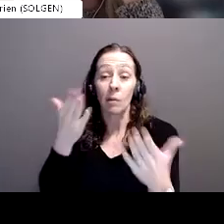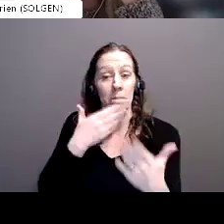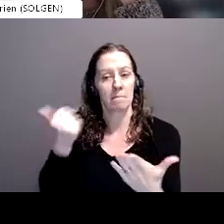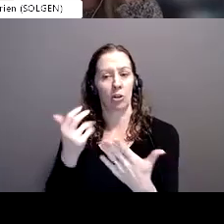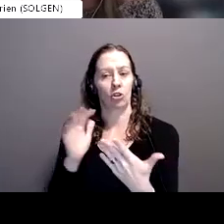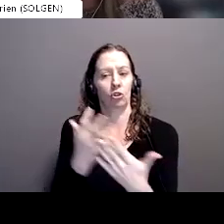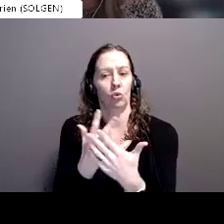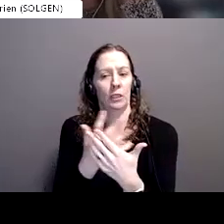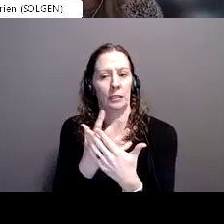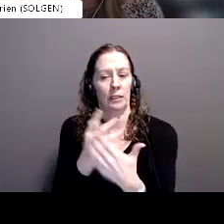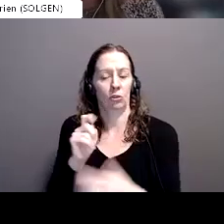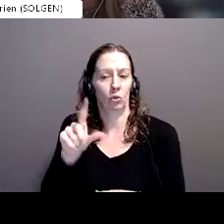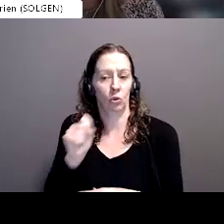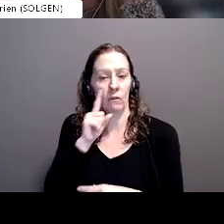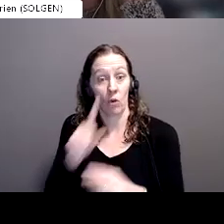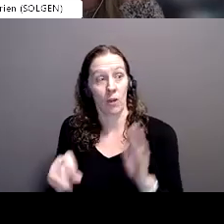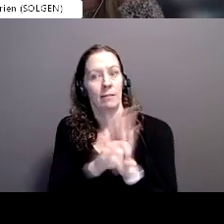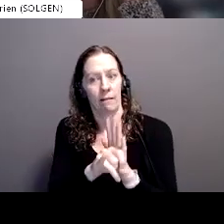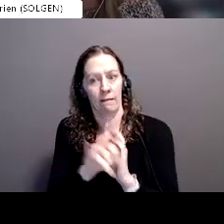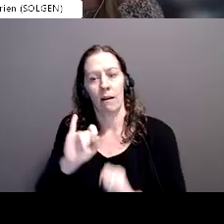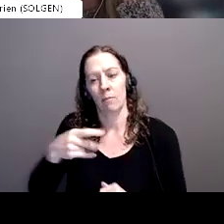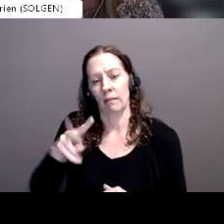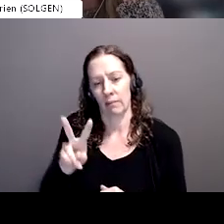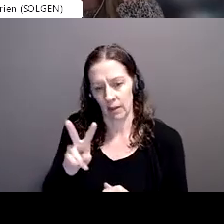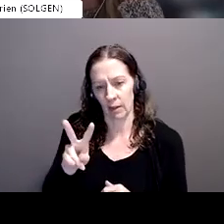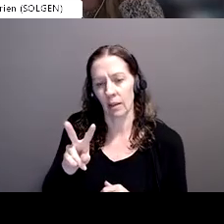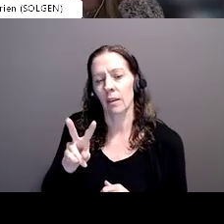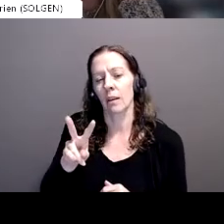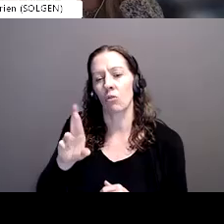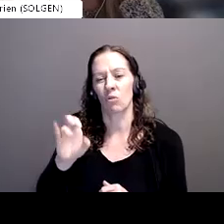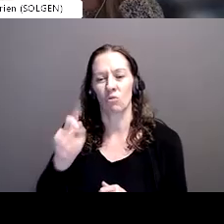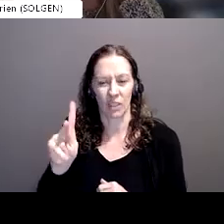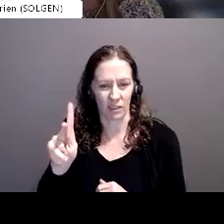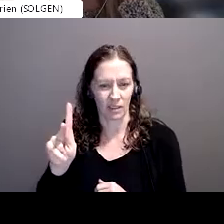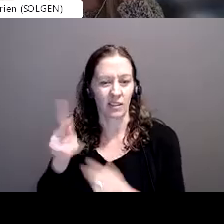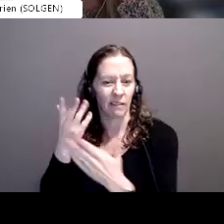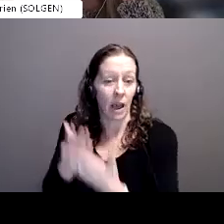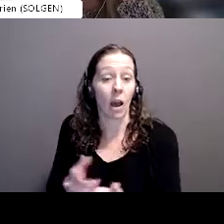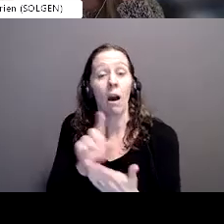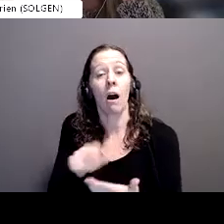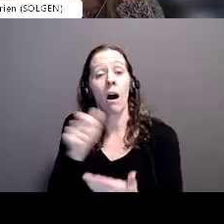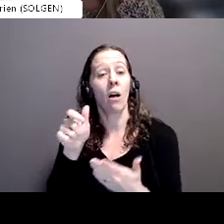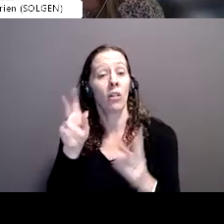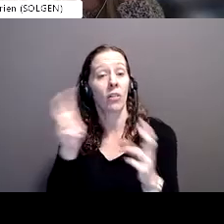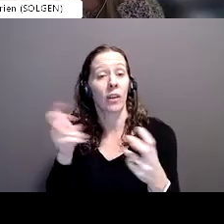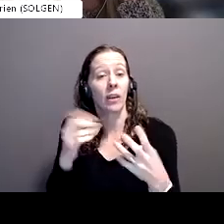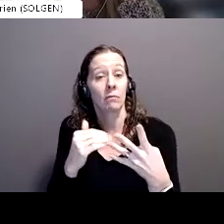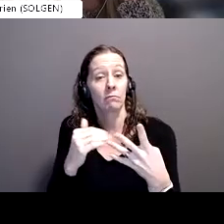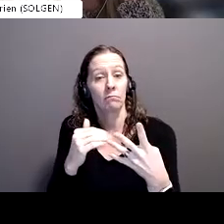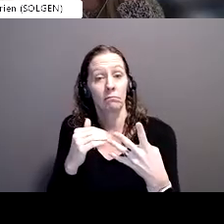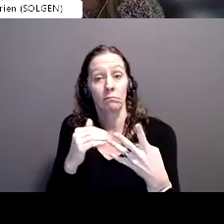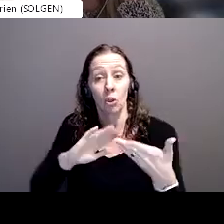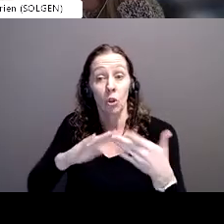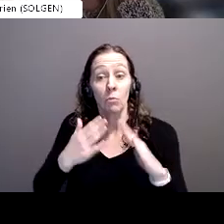risk factors. And then another theme was around advancing collaboration among